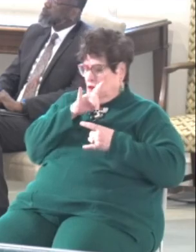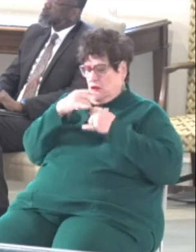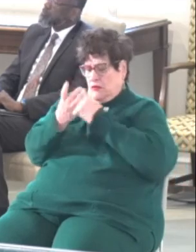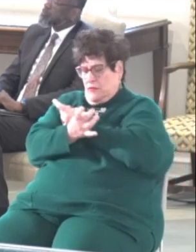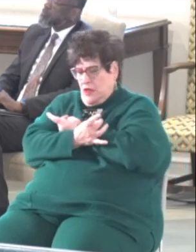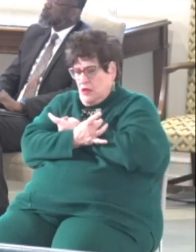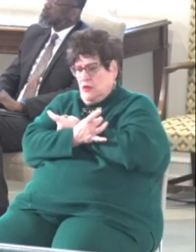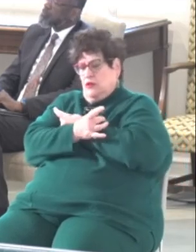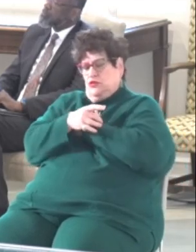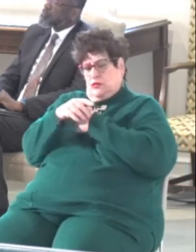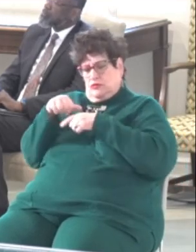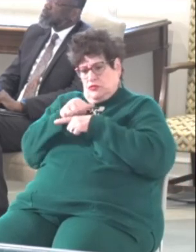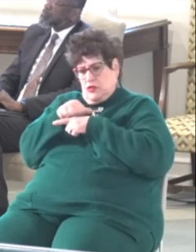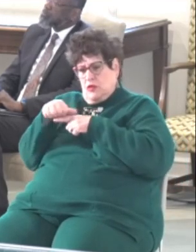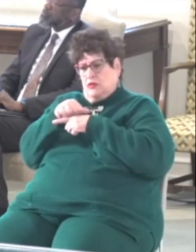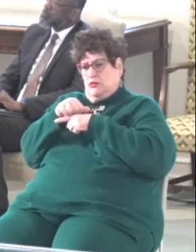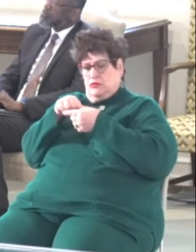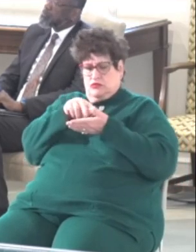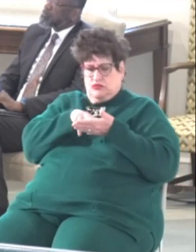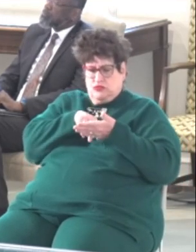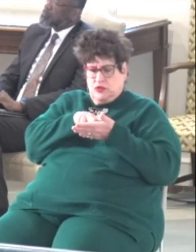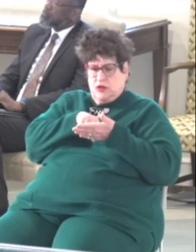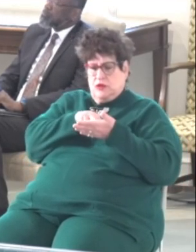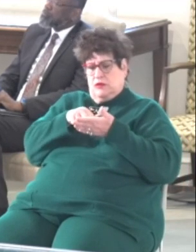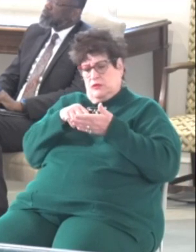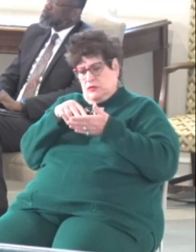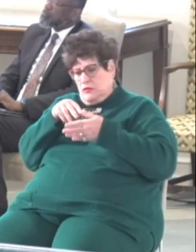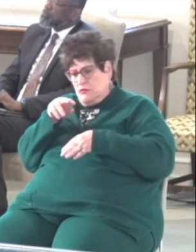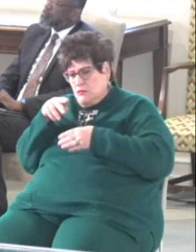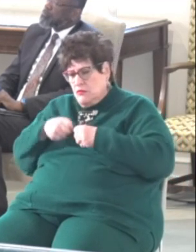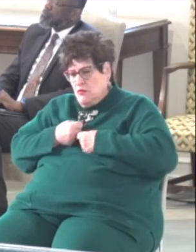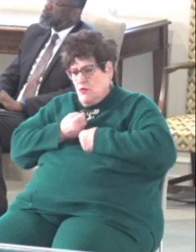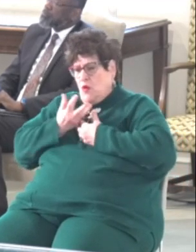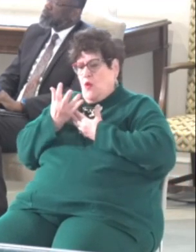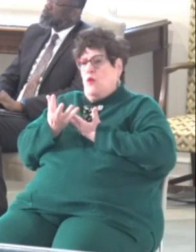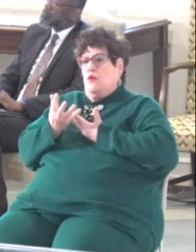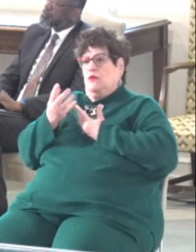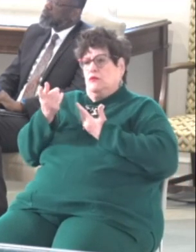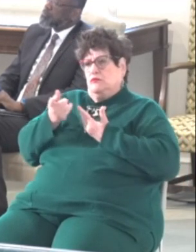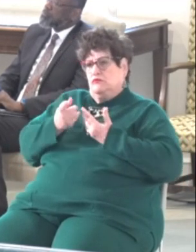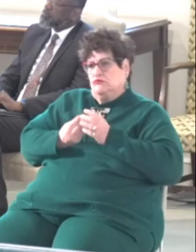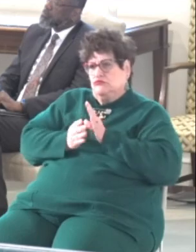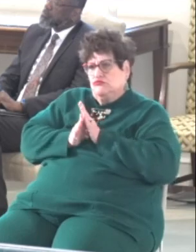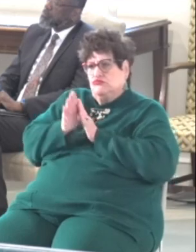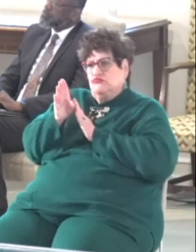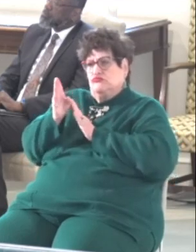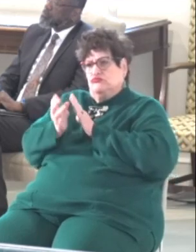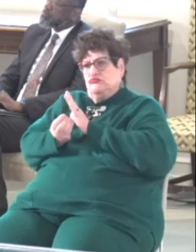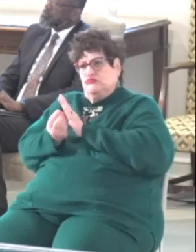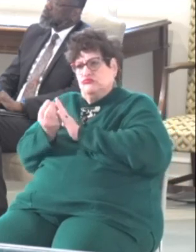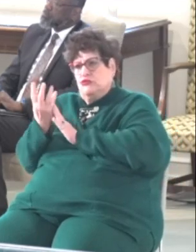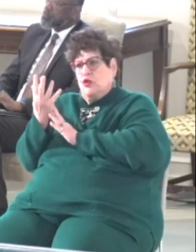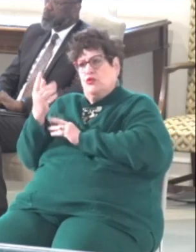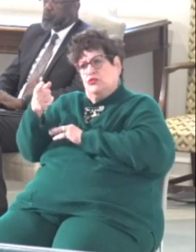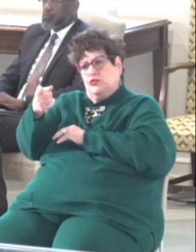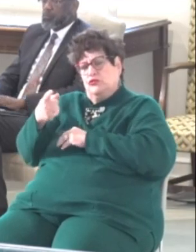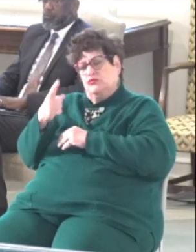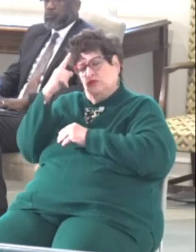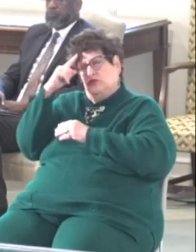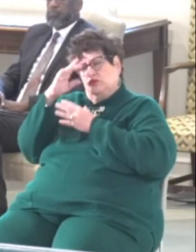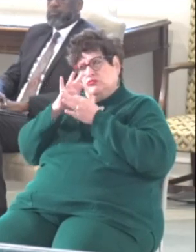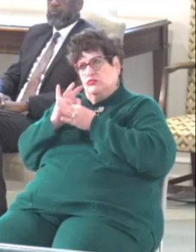meditation or reading and growth. Make those connections and